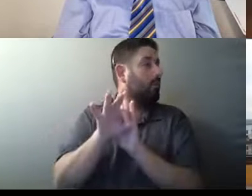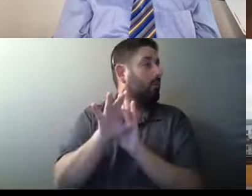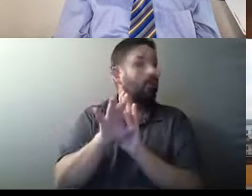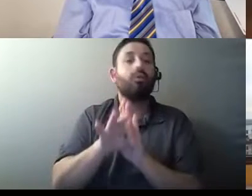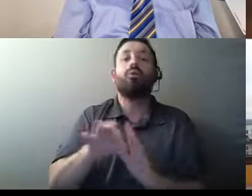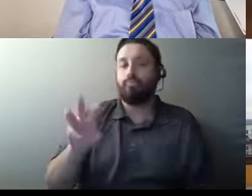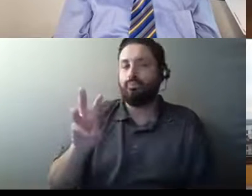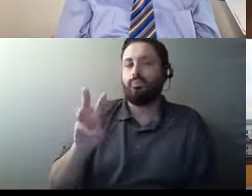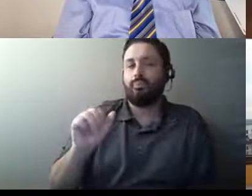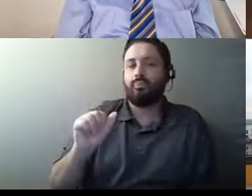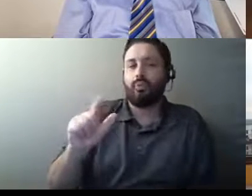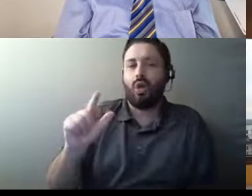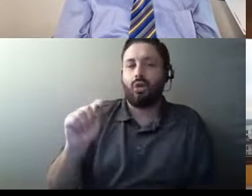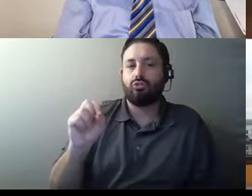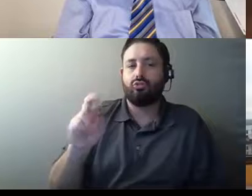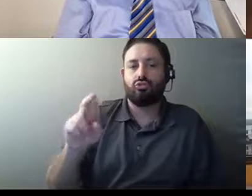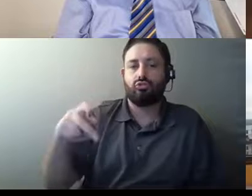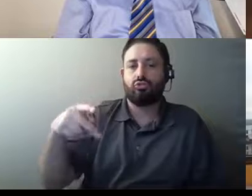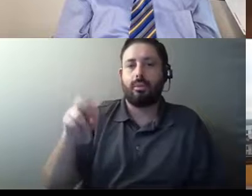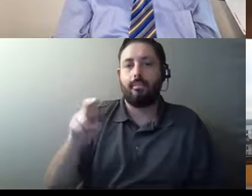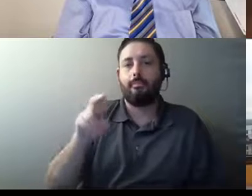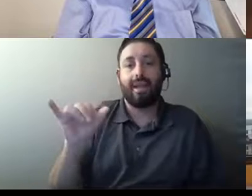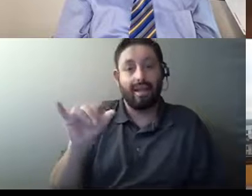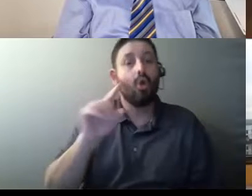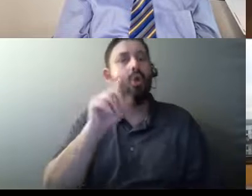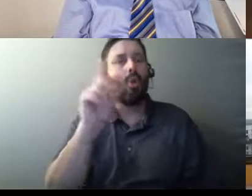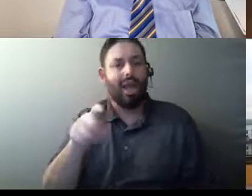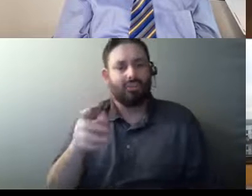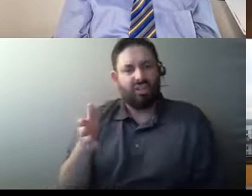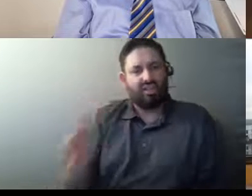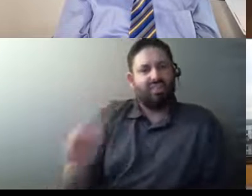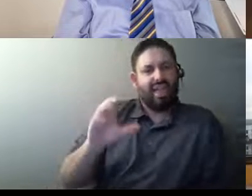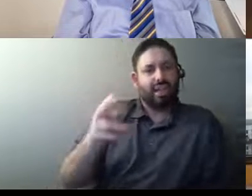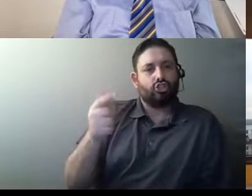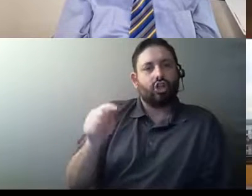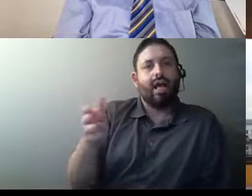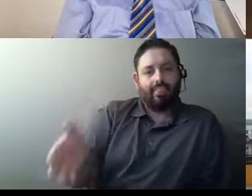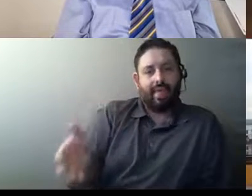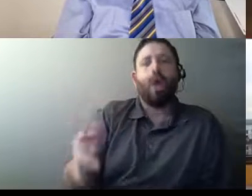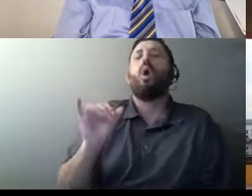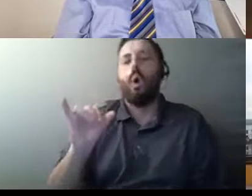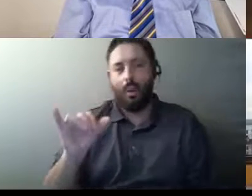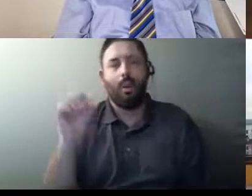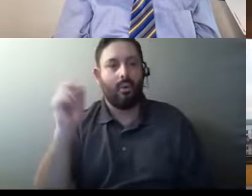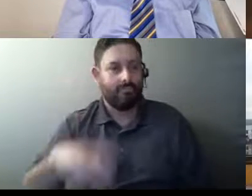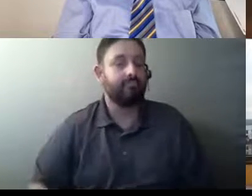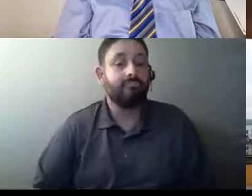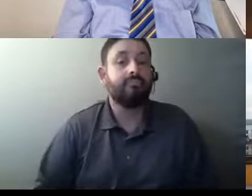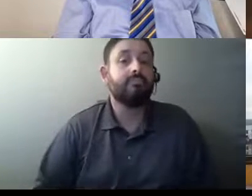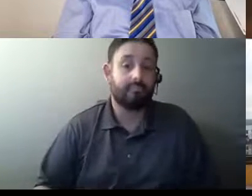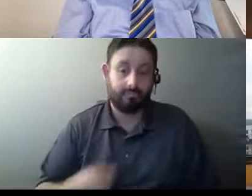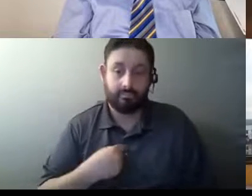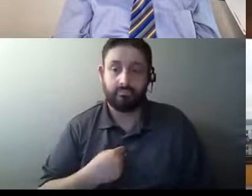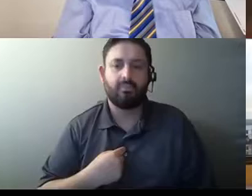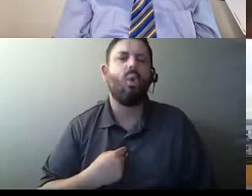will be Walter Perry. And the question is also in the chat. Oh, okay, yes. Well, I'm definitely going to